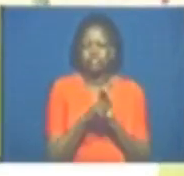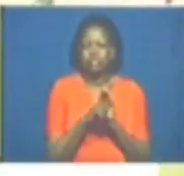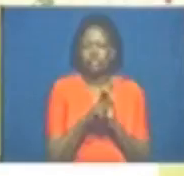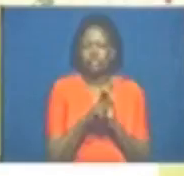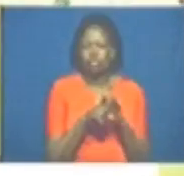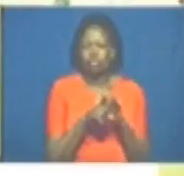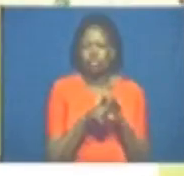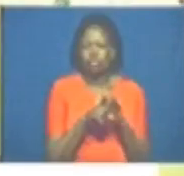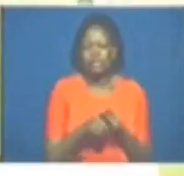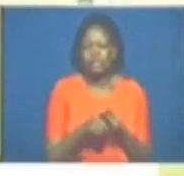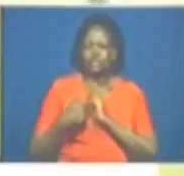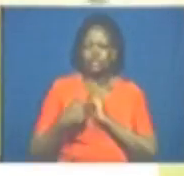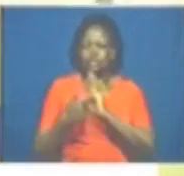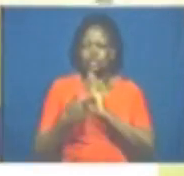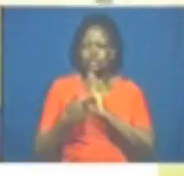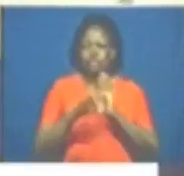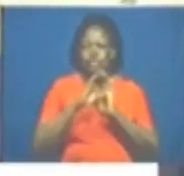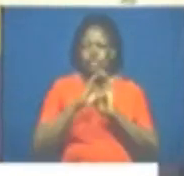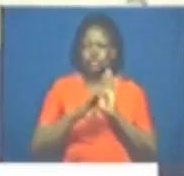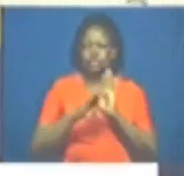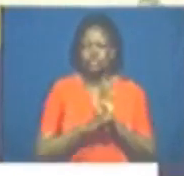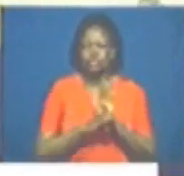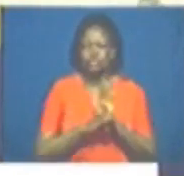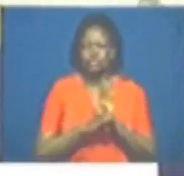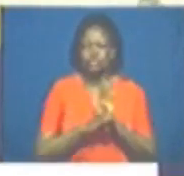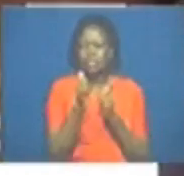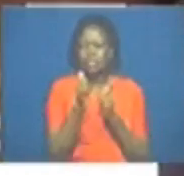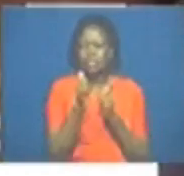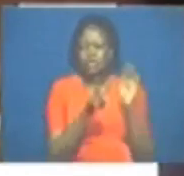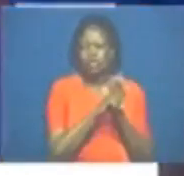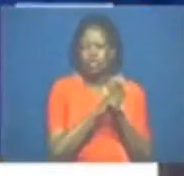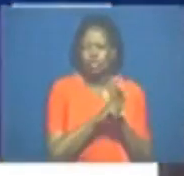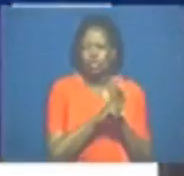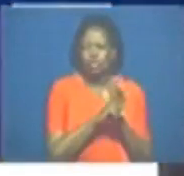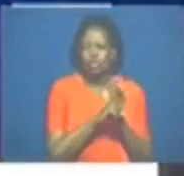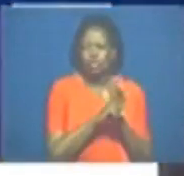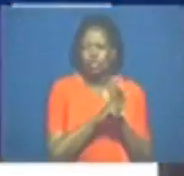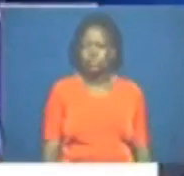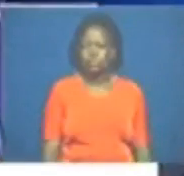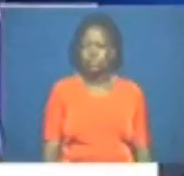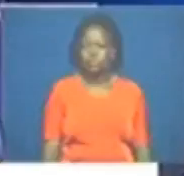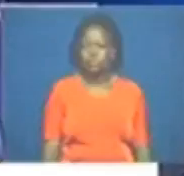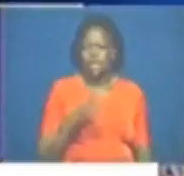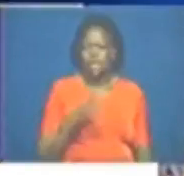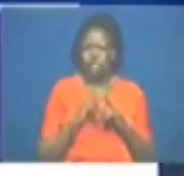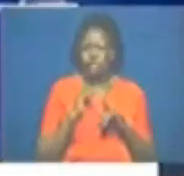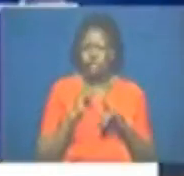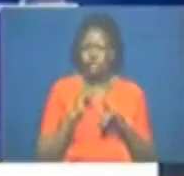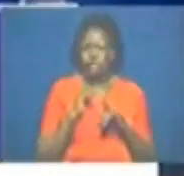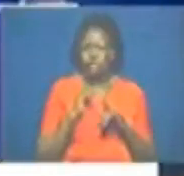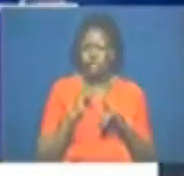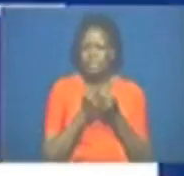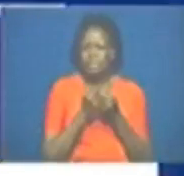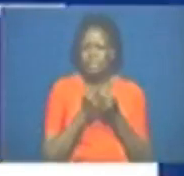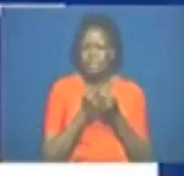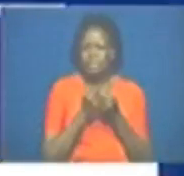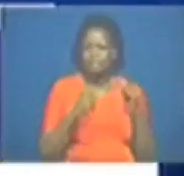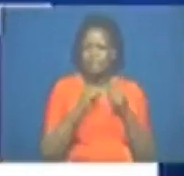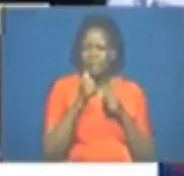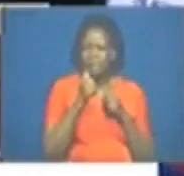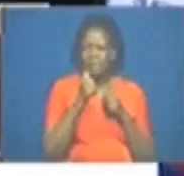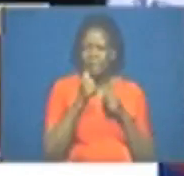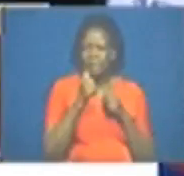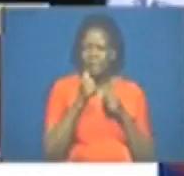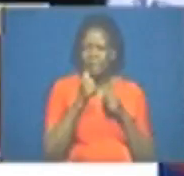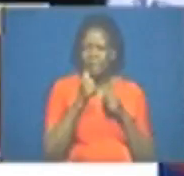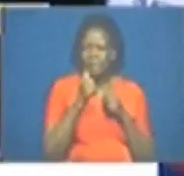stipulated in the Constitution and other relevant laws. The speaker spoke after his team was defeated by a spirited County Assembly Forum team